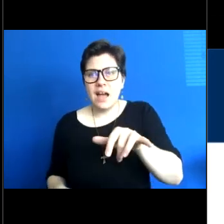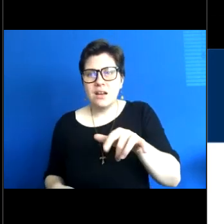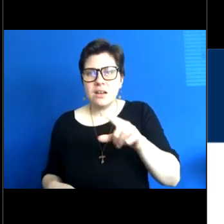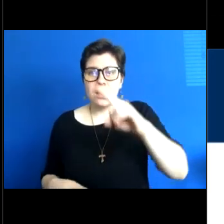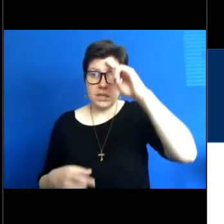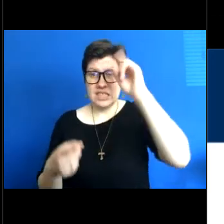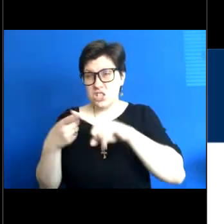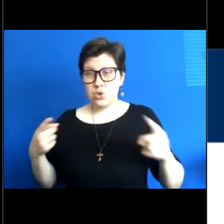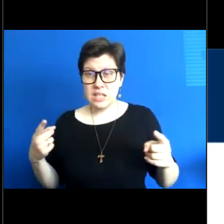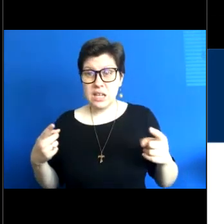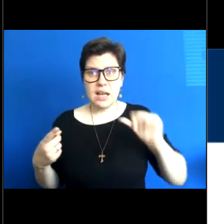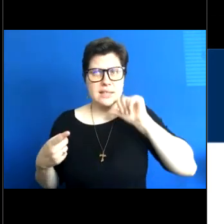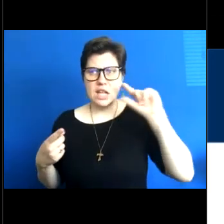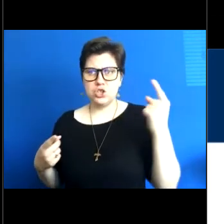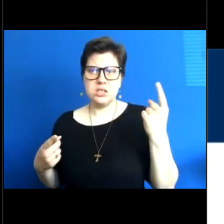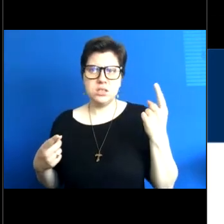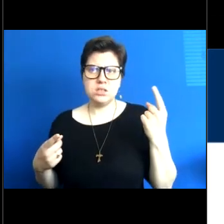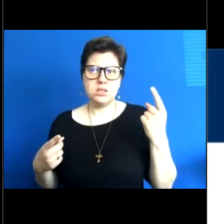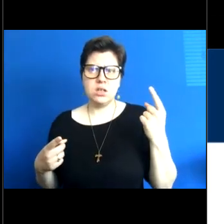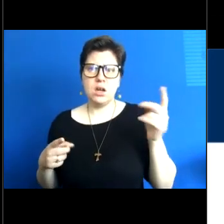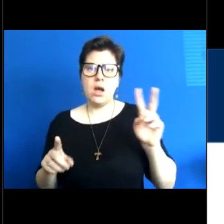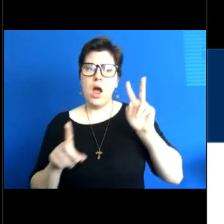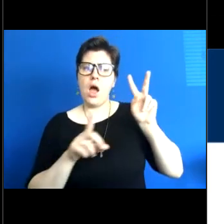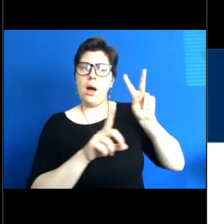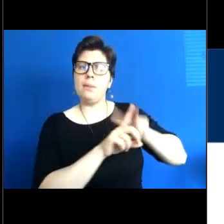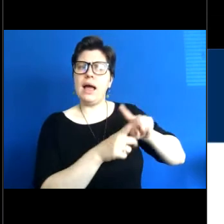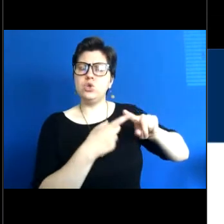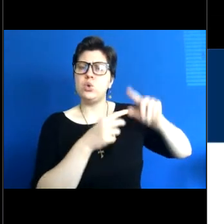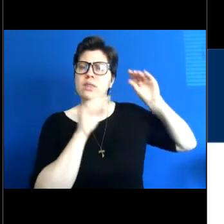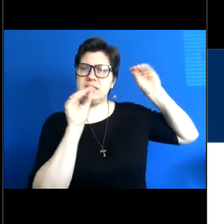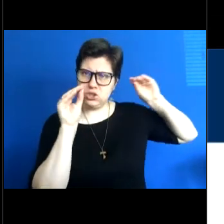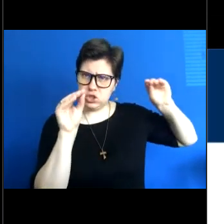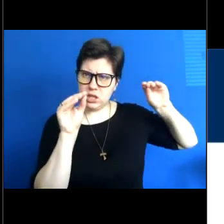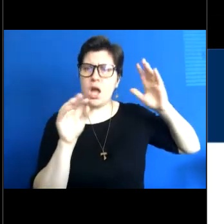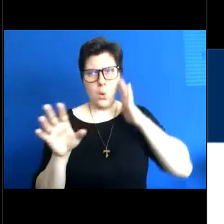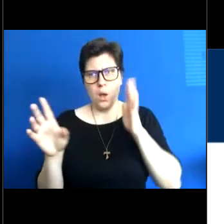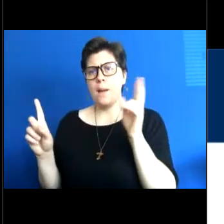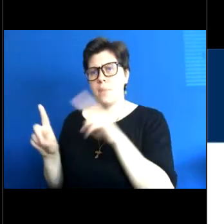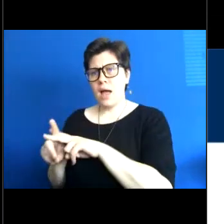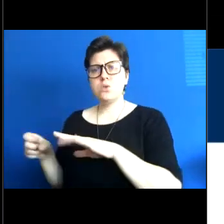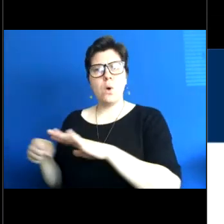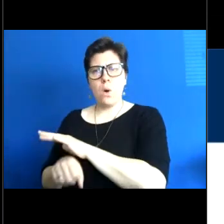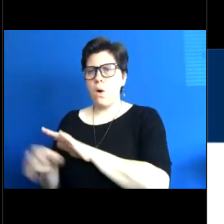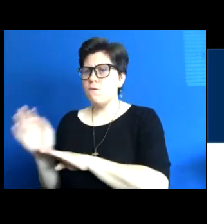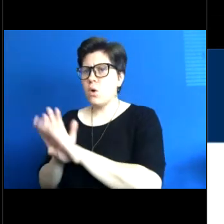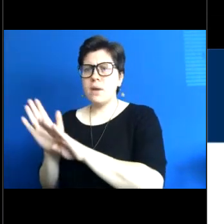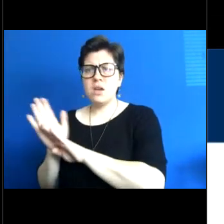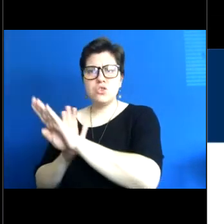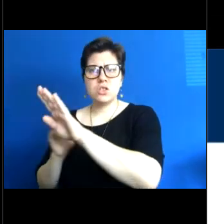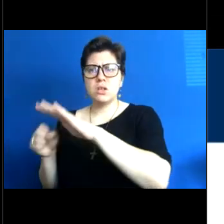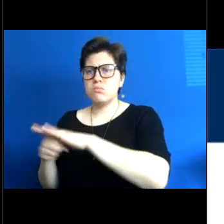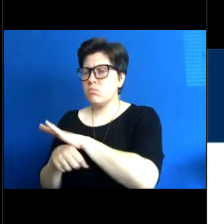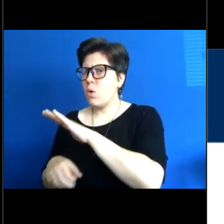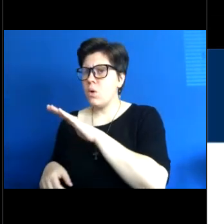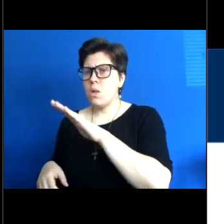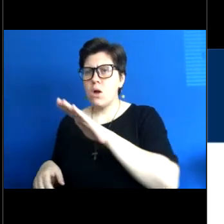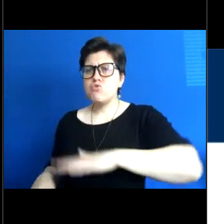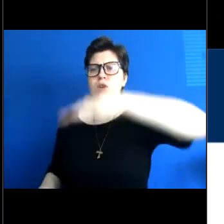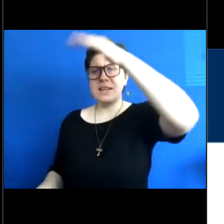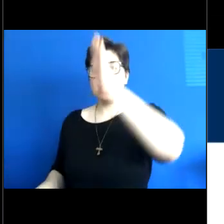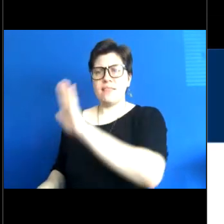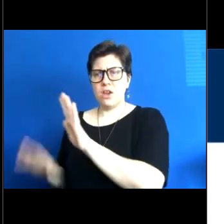disagreement is not just going to apply to the teaching of their child, it's going to apply to the entire formation and raising of their child as a